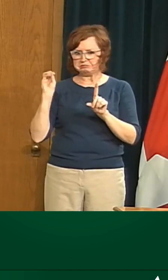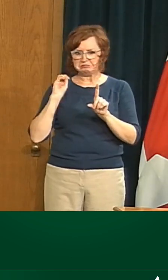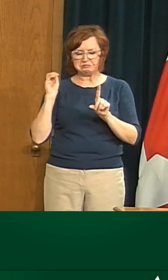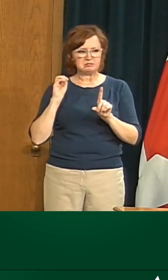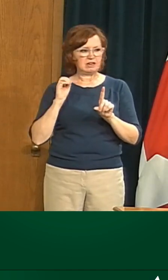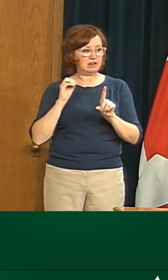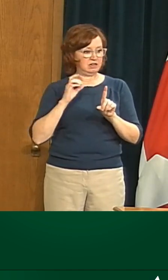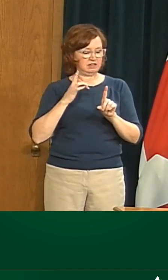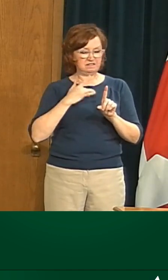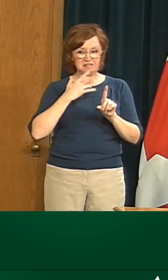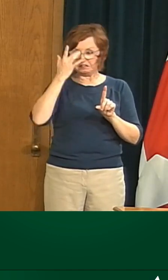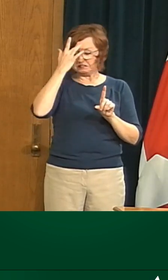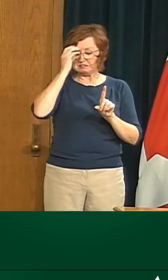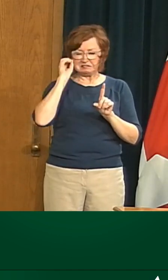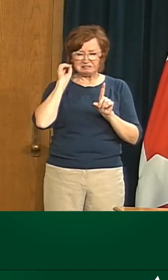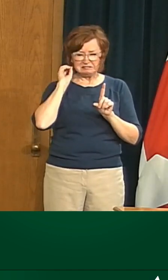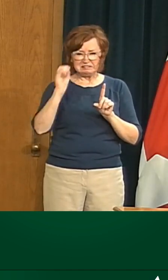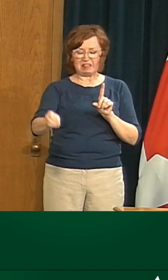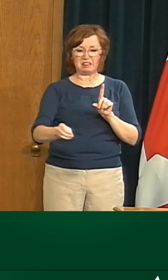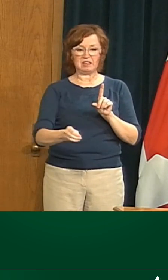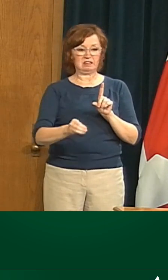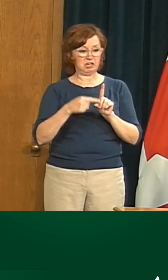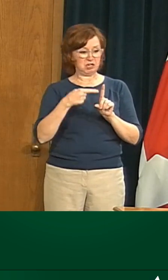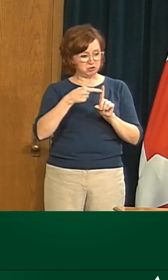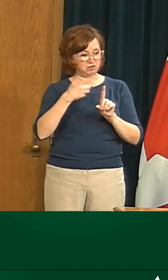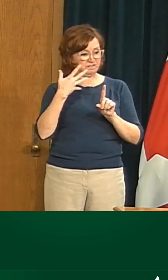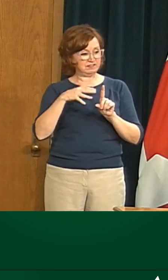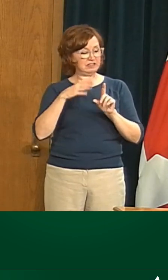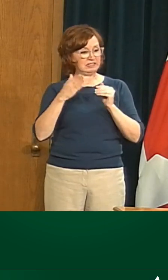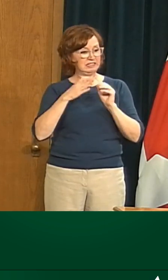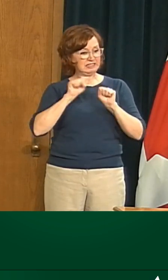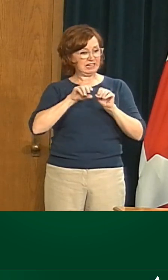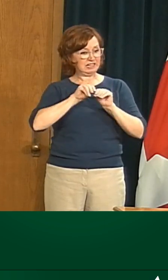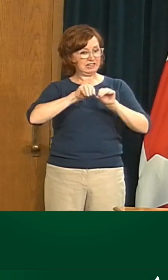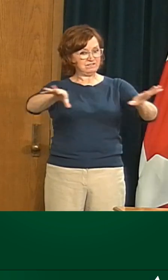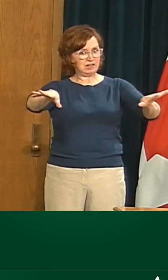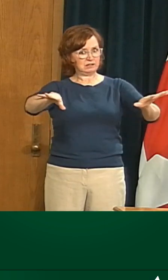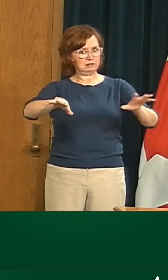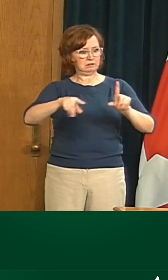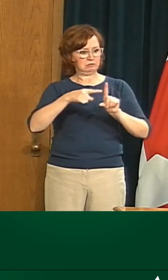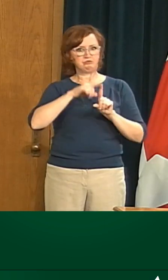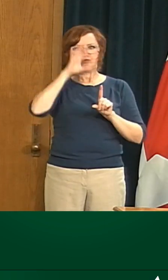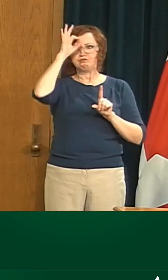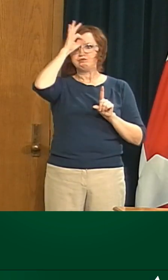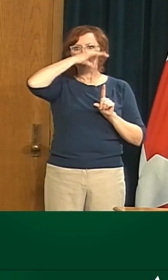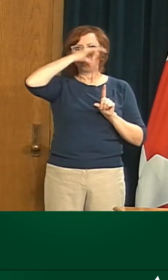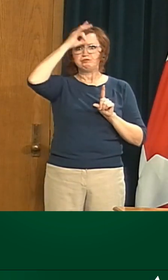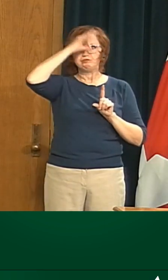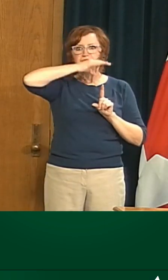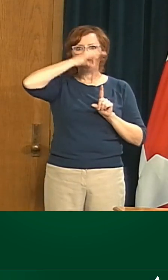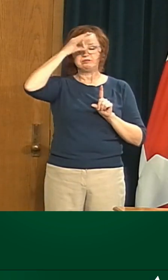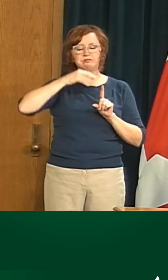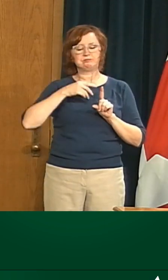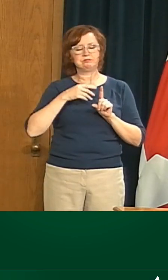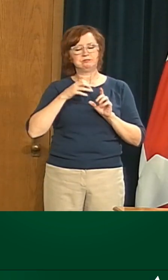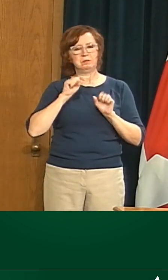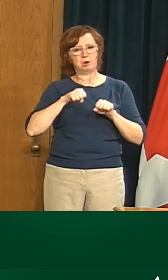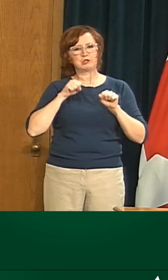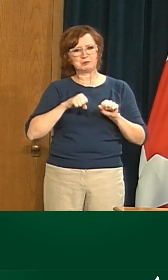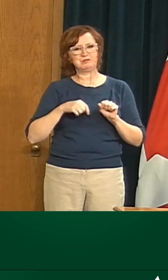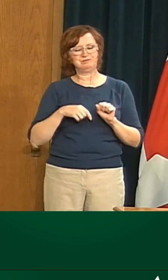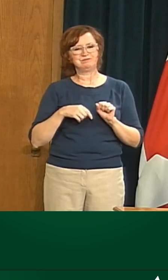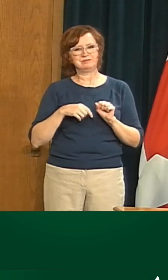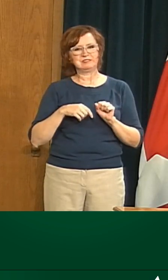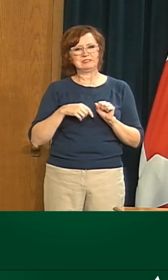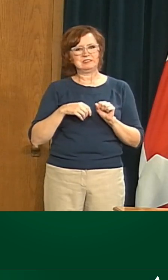are infectious. So testing is important, maintaining physical distancing is important, and case contact follow-up right